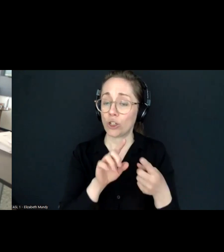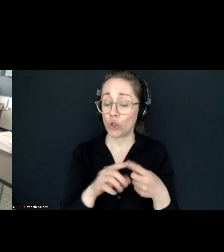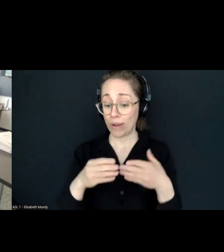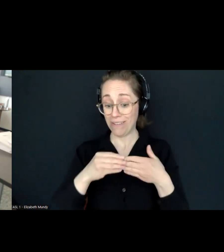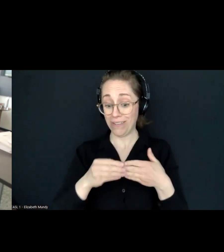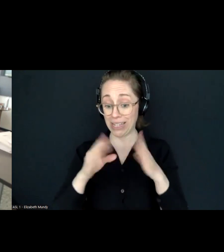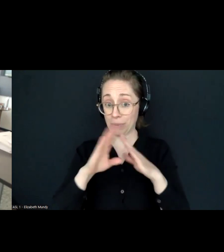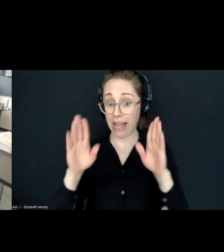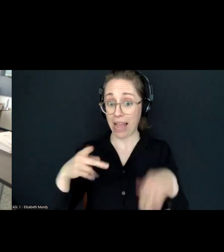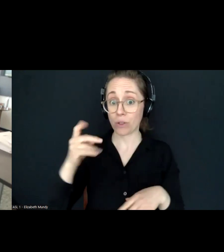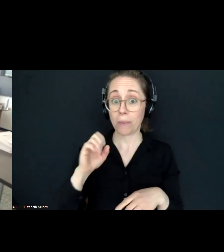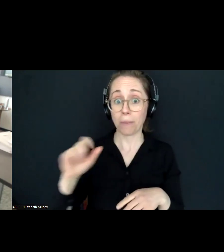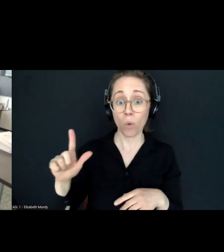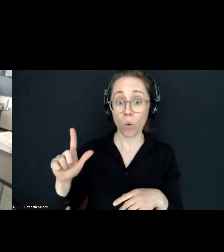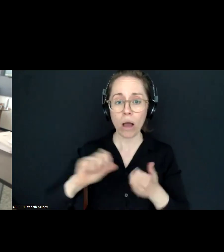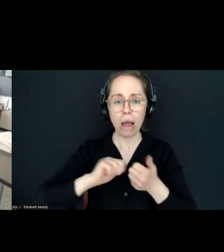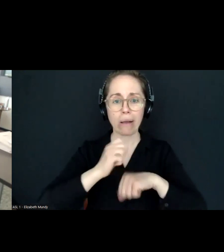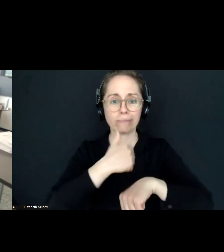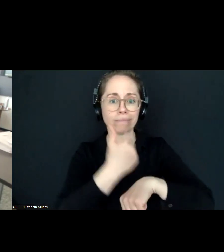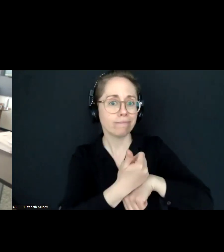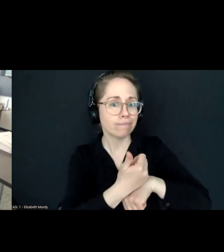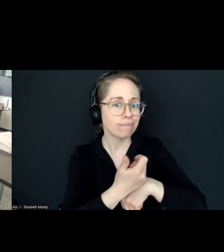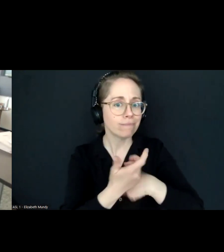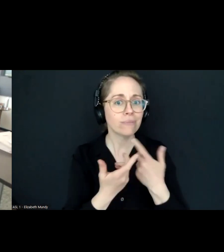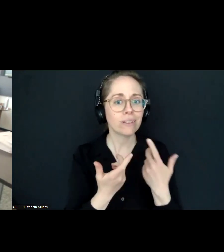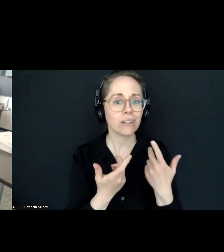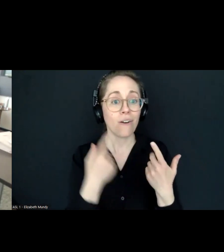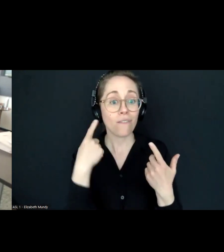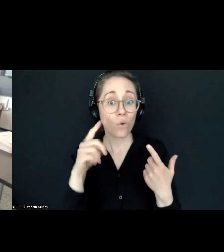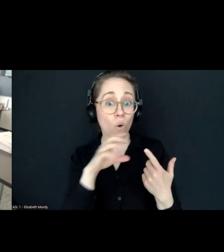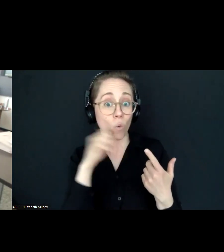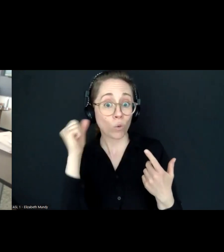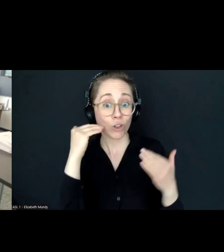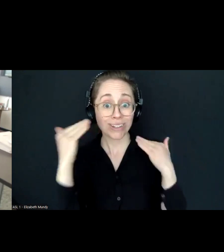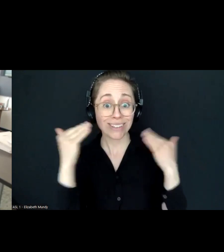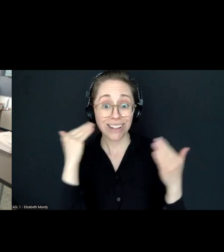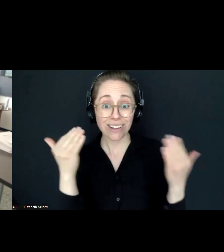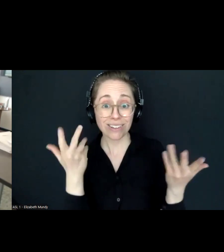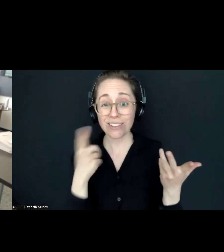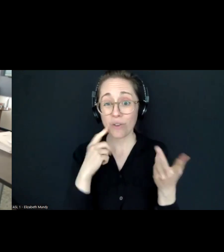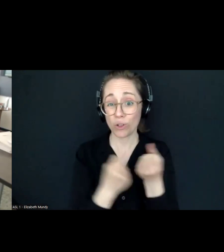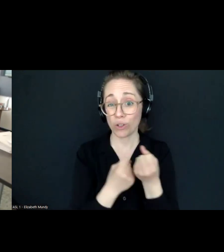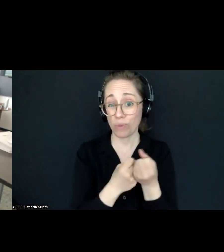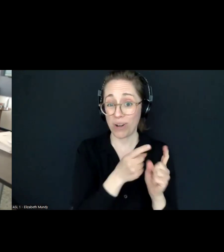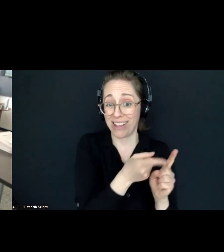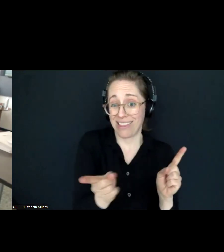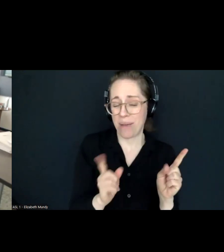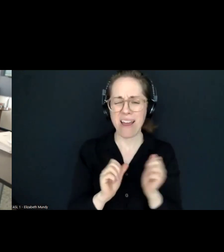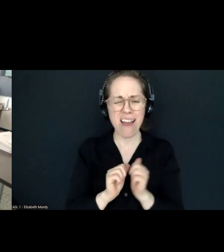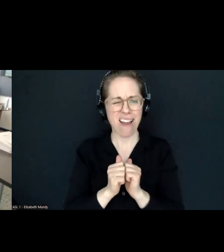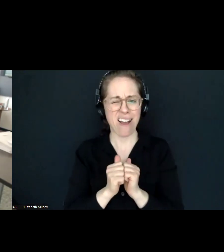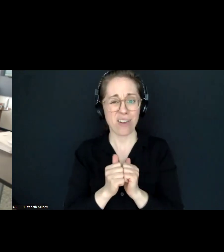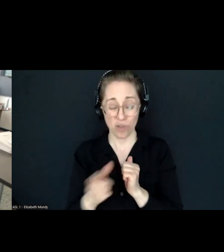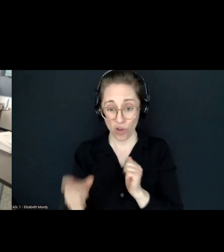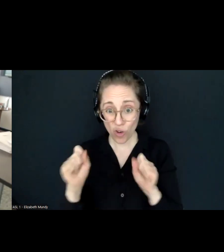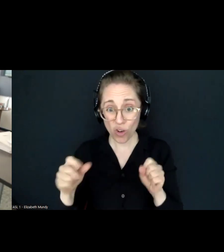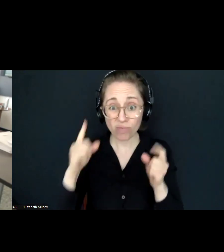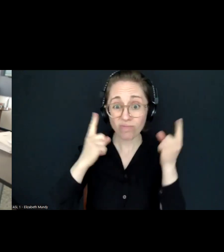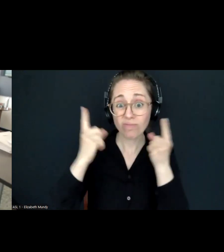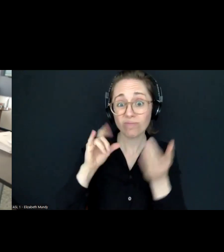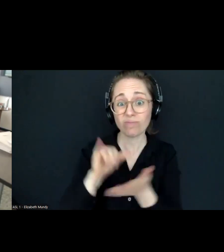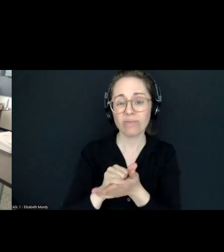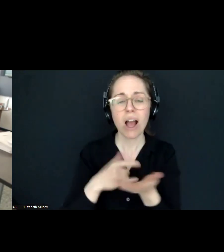be leveraged, particularly amongst the older adult population to support them? Is that something to be thinking about? I just